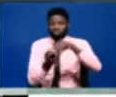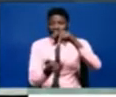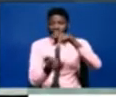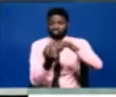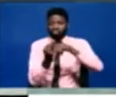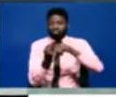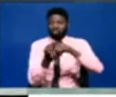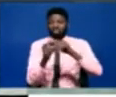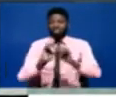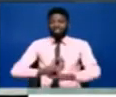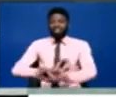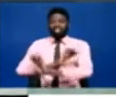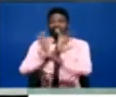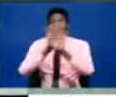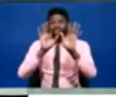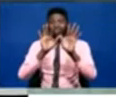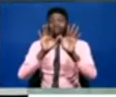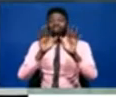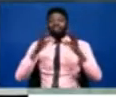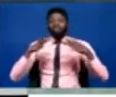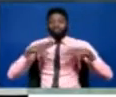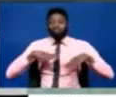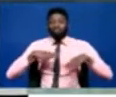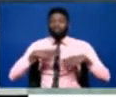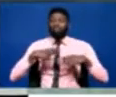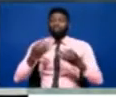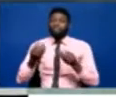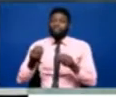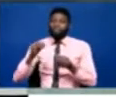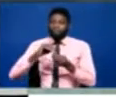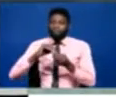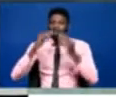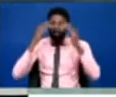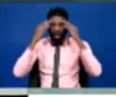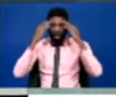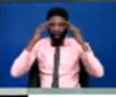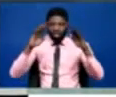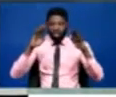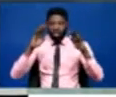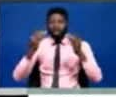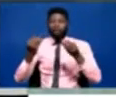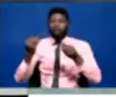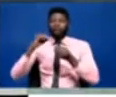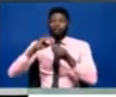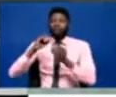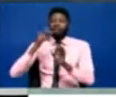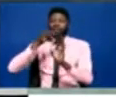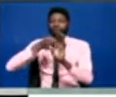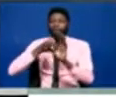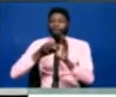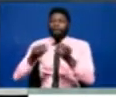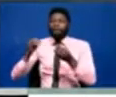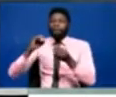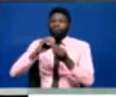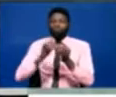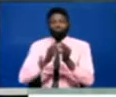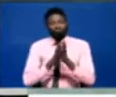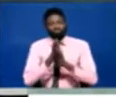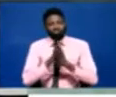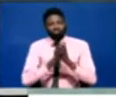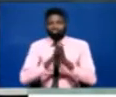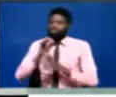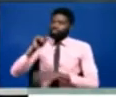getting more informed, more engaged, more interested in politics, and looking at it from